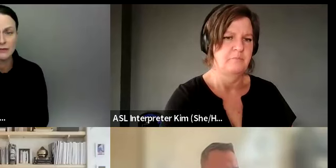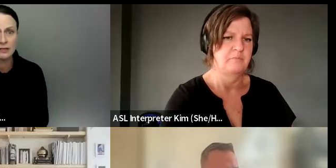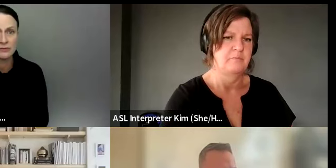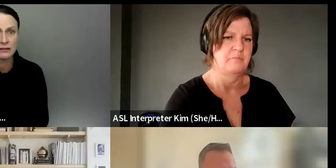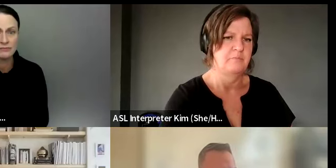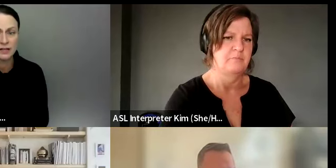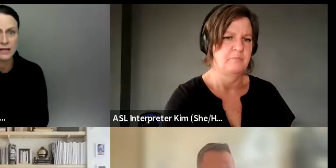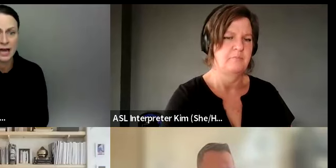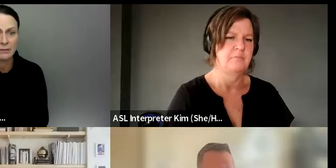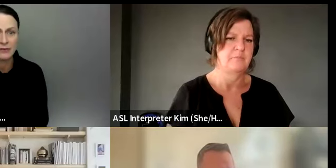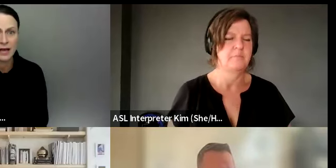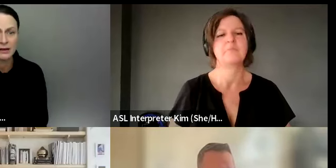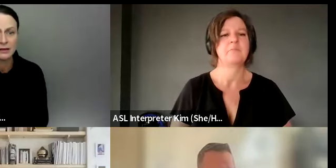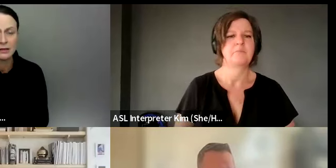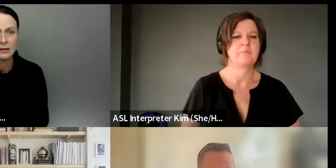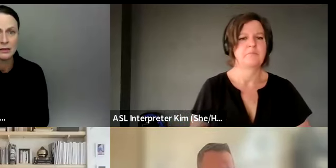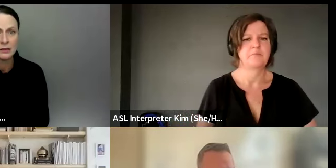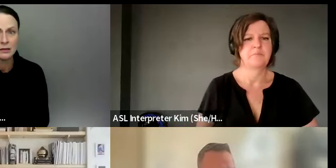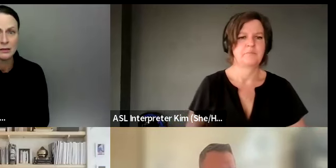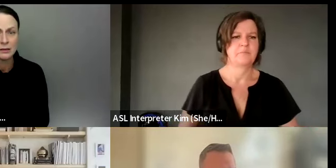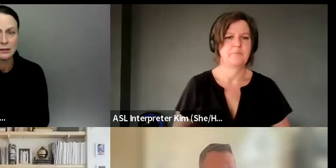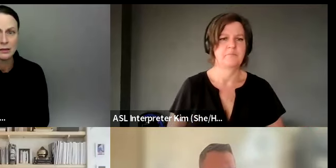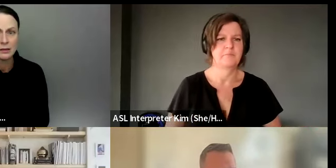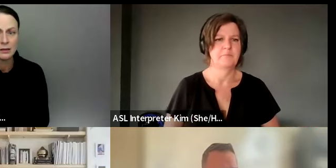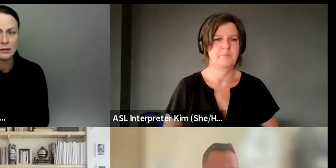do you have anything fun to add about that?